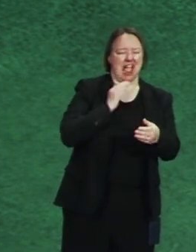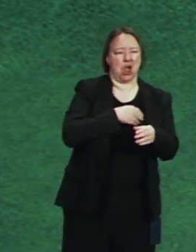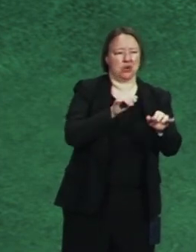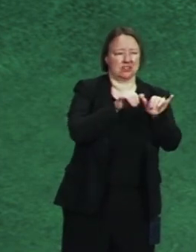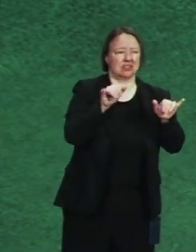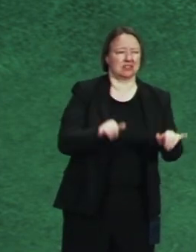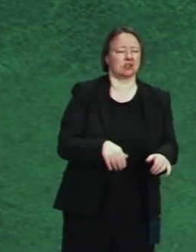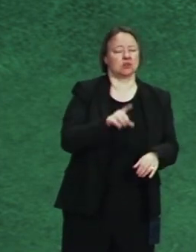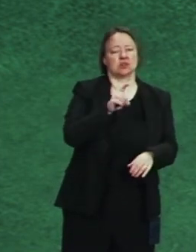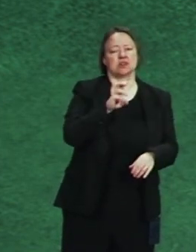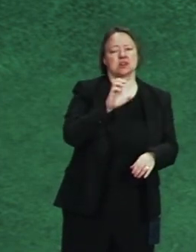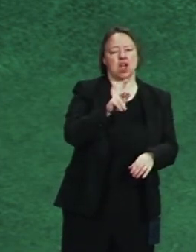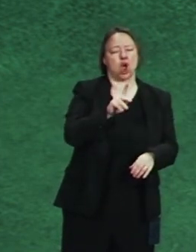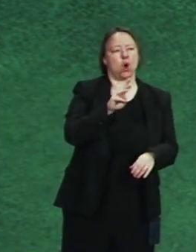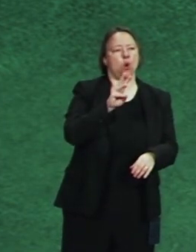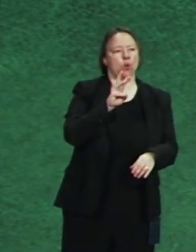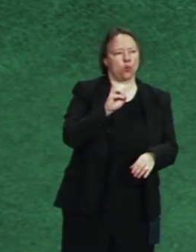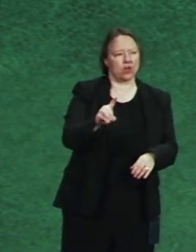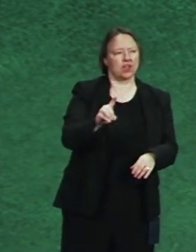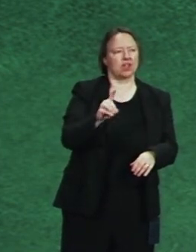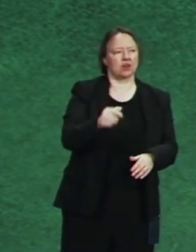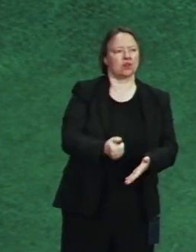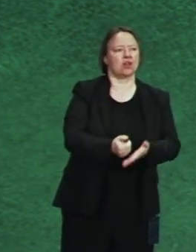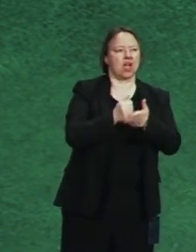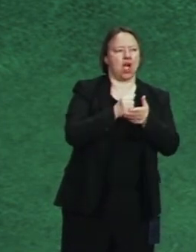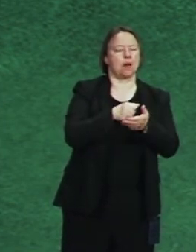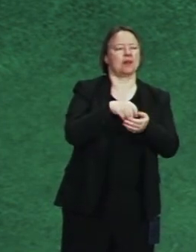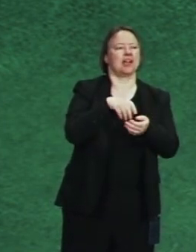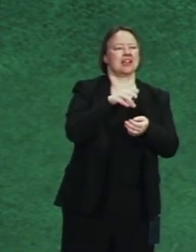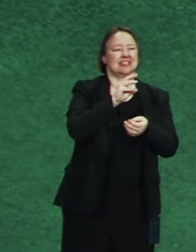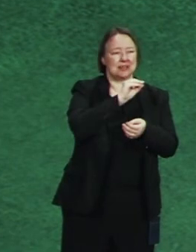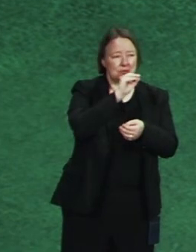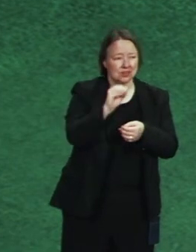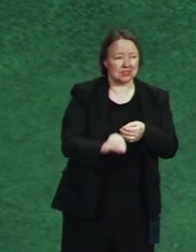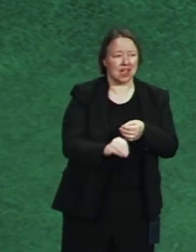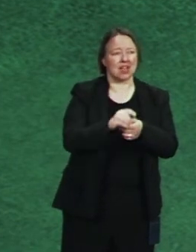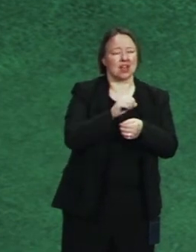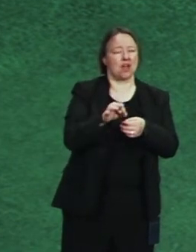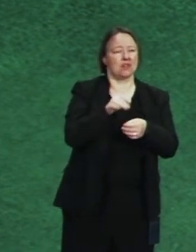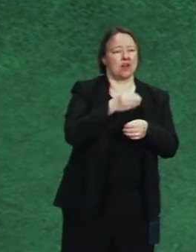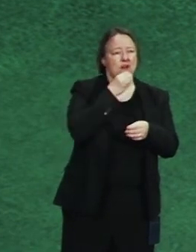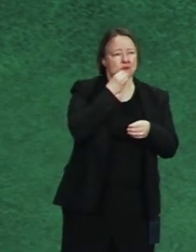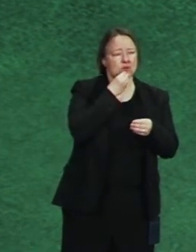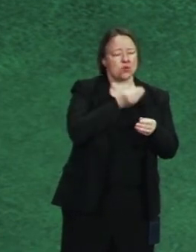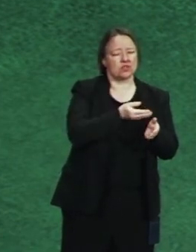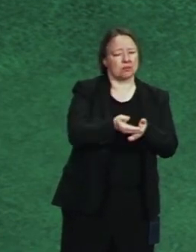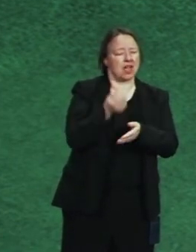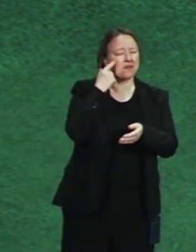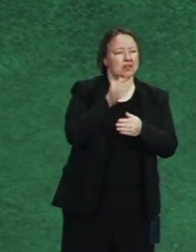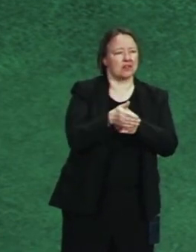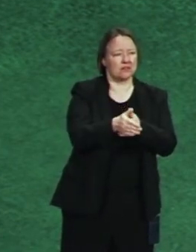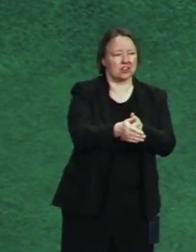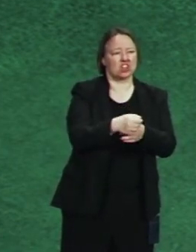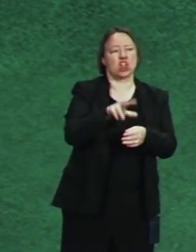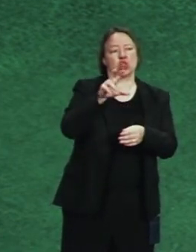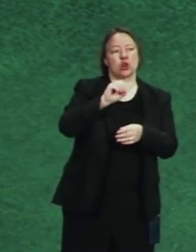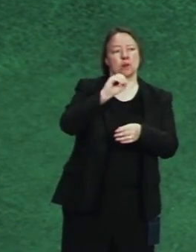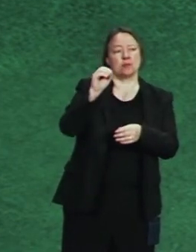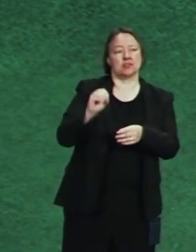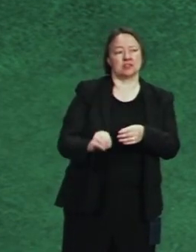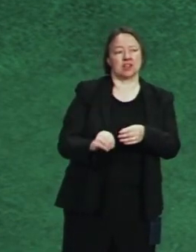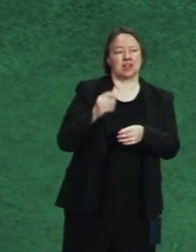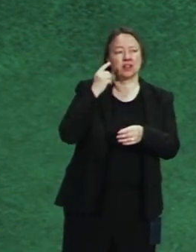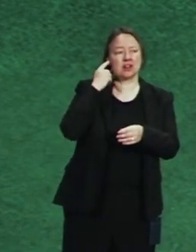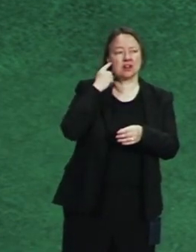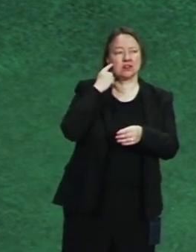So the duckweed will cater for about 30% of the food supply to the fish, and about 70% for the start, for the